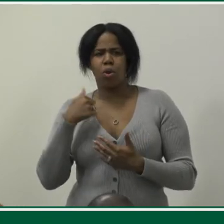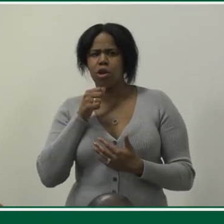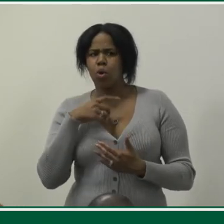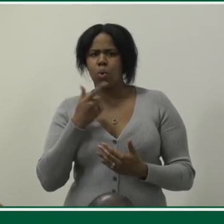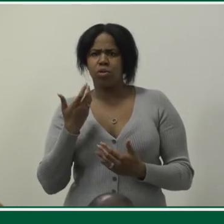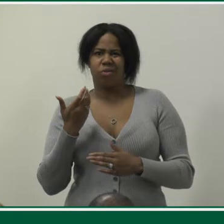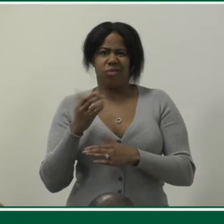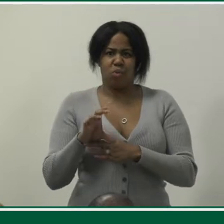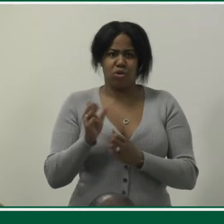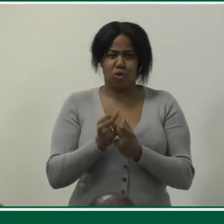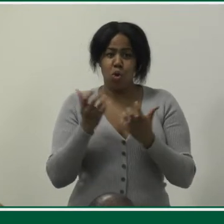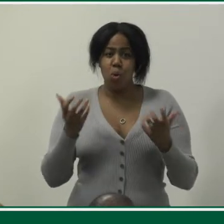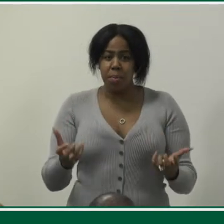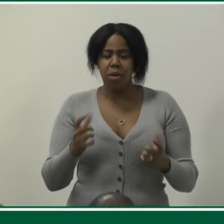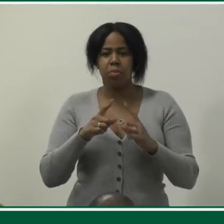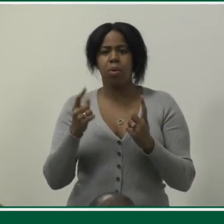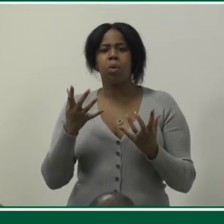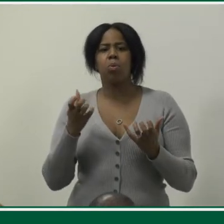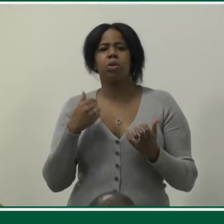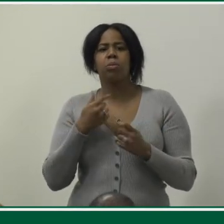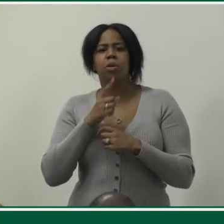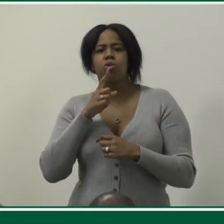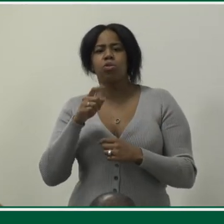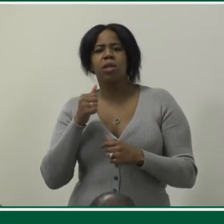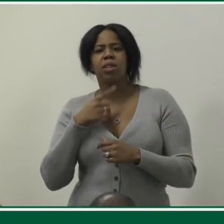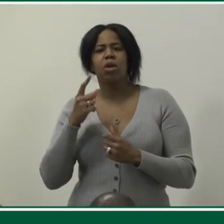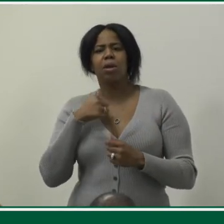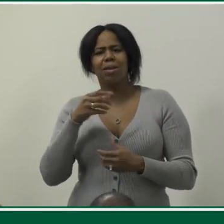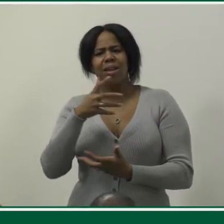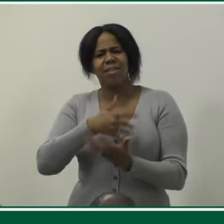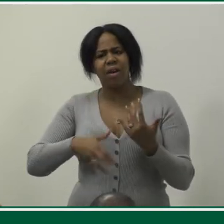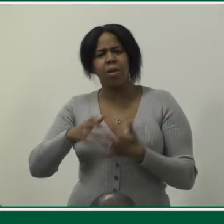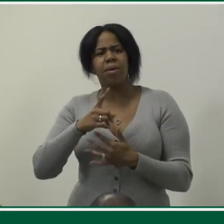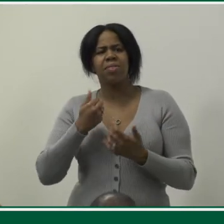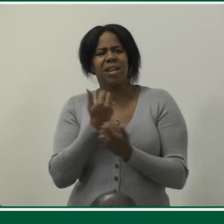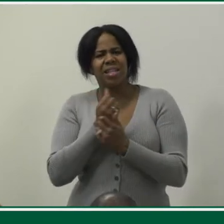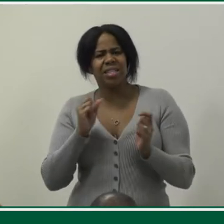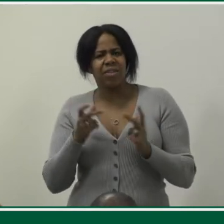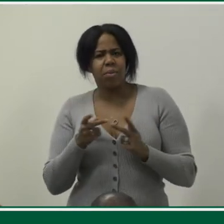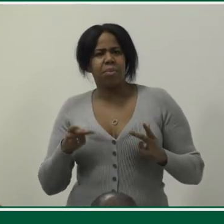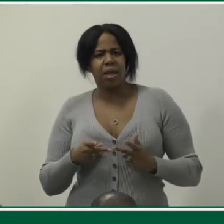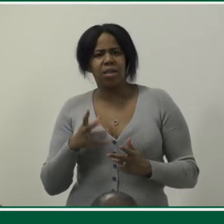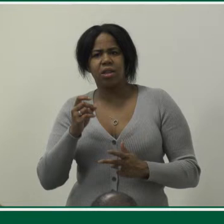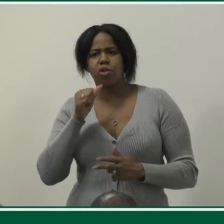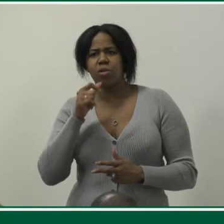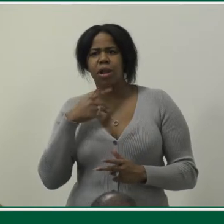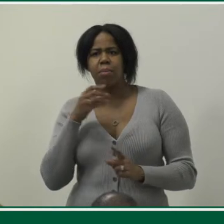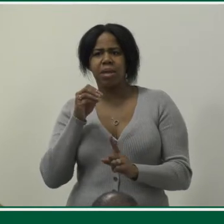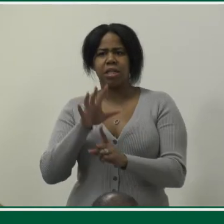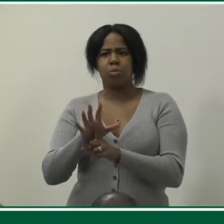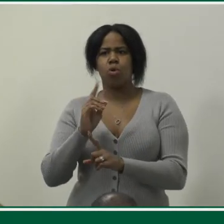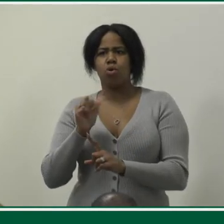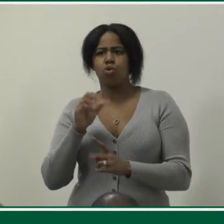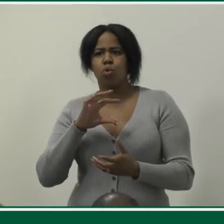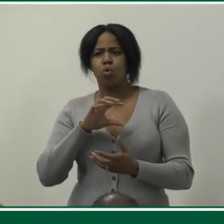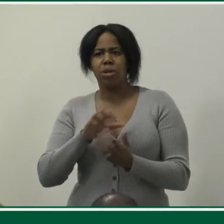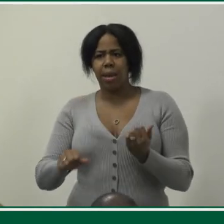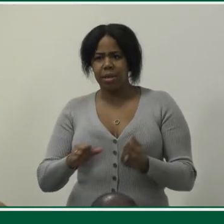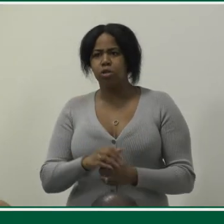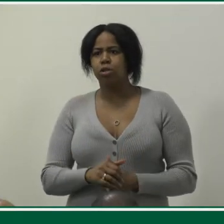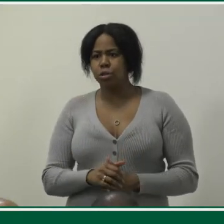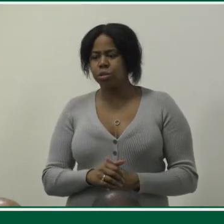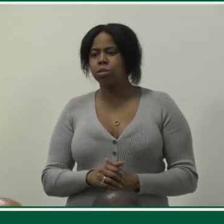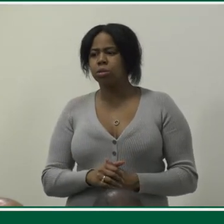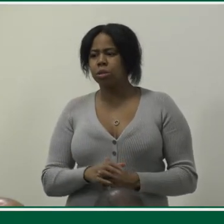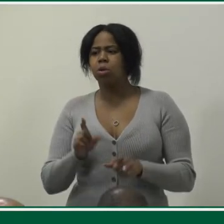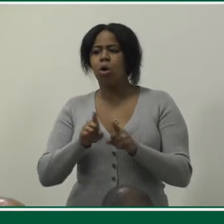but we also want to make sure that they're in an environment that is a safe place and that they're not being exposed to damage. And there'll also